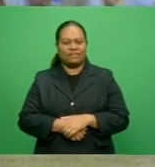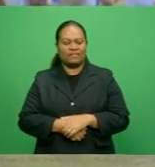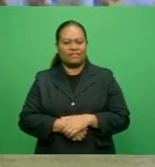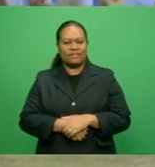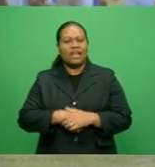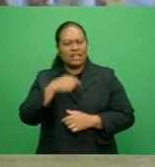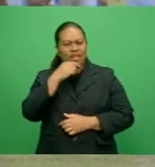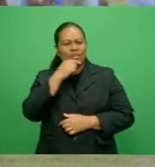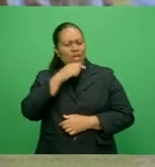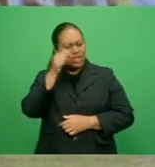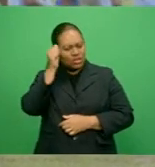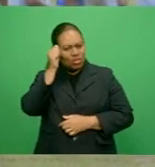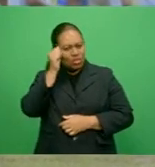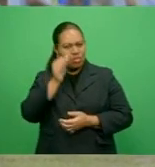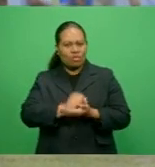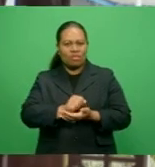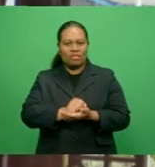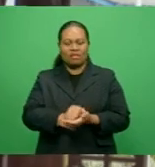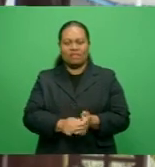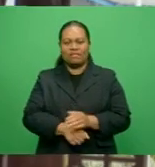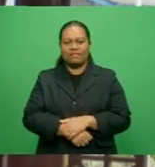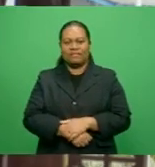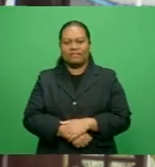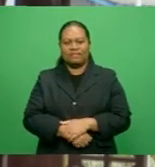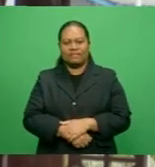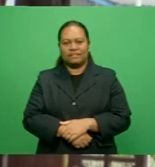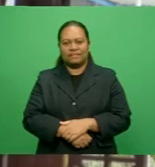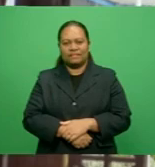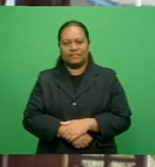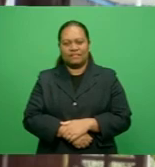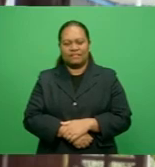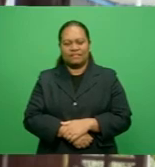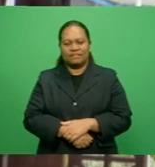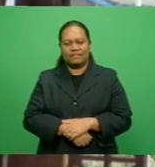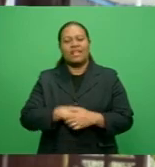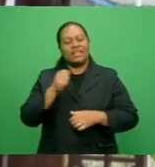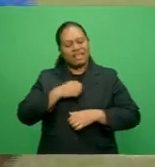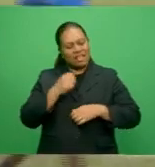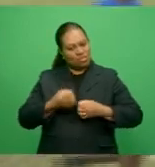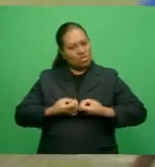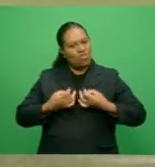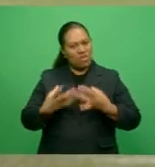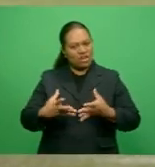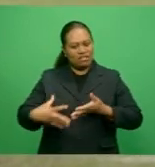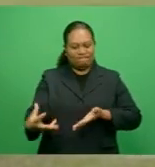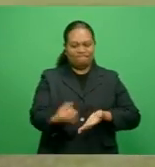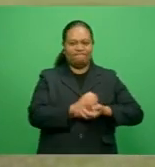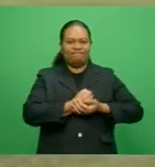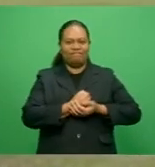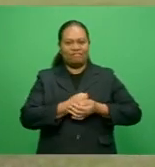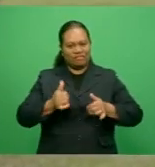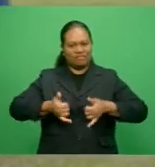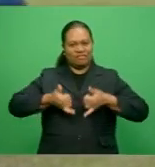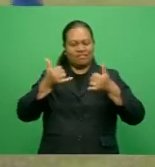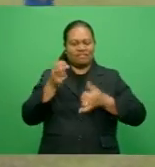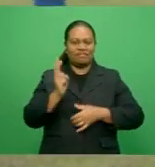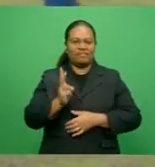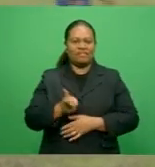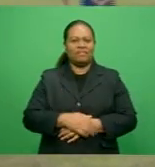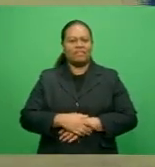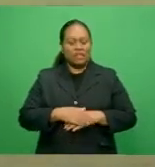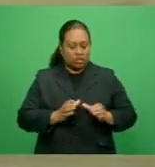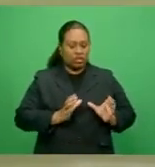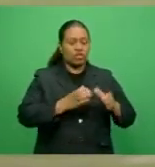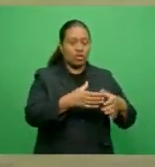knows that very well. And yes, we are ready to defend our title again. With the top performing teams grouped together